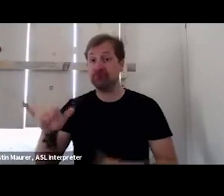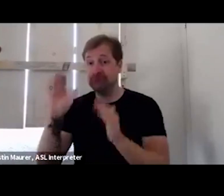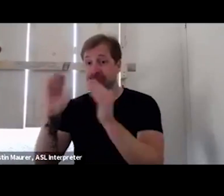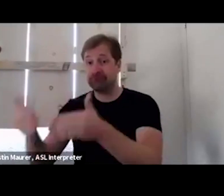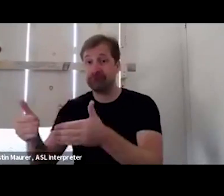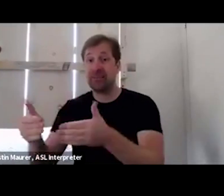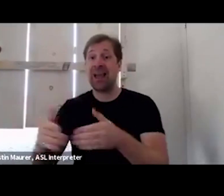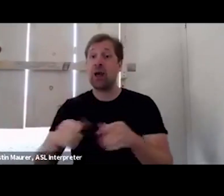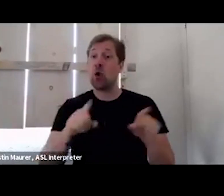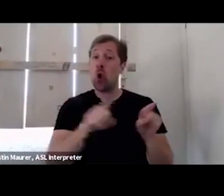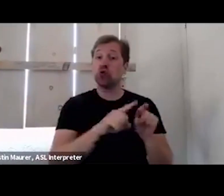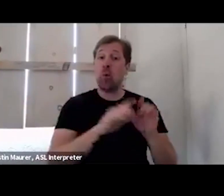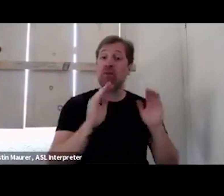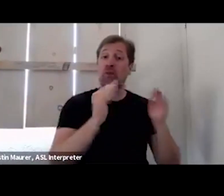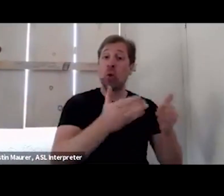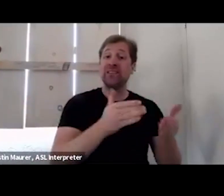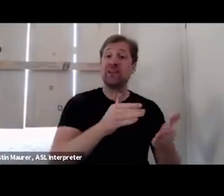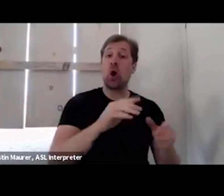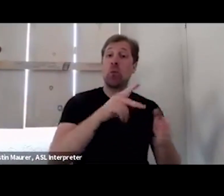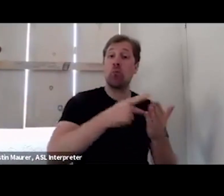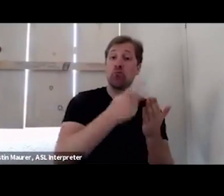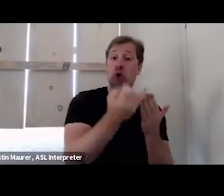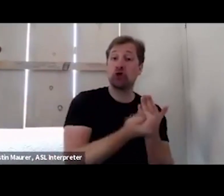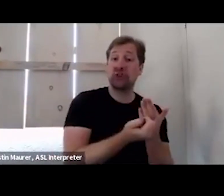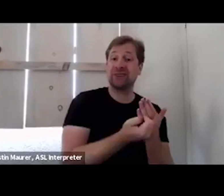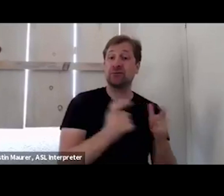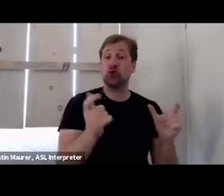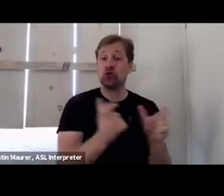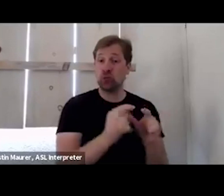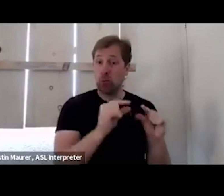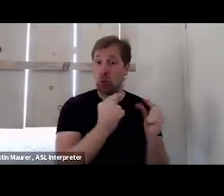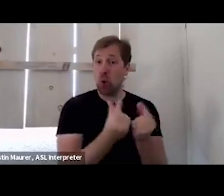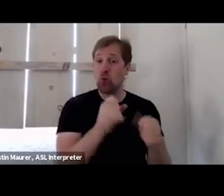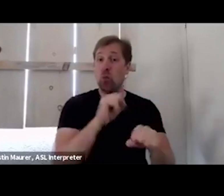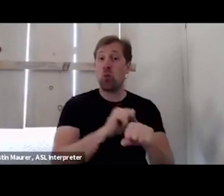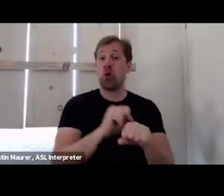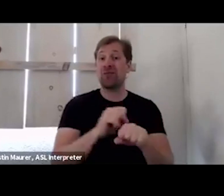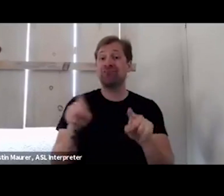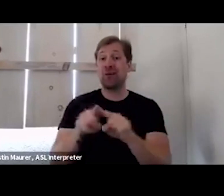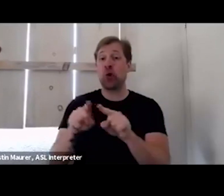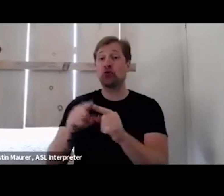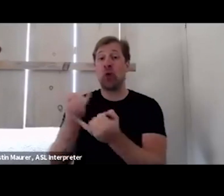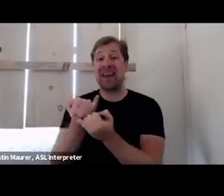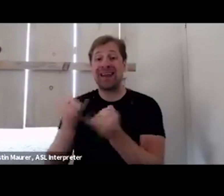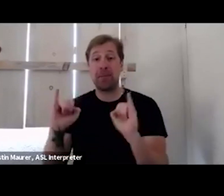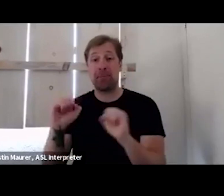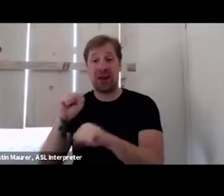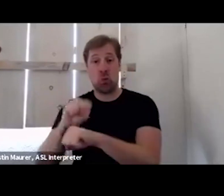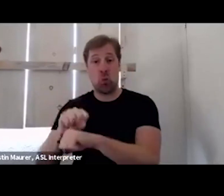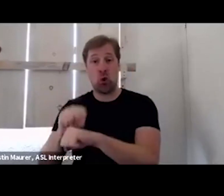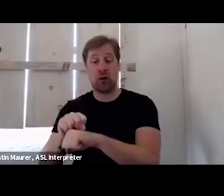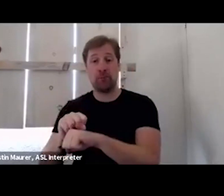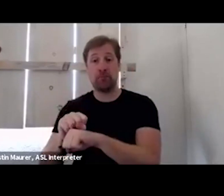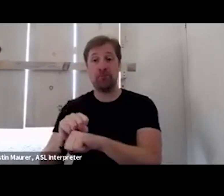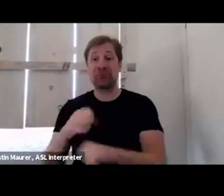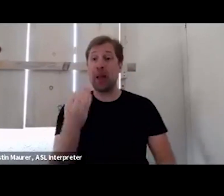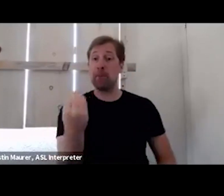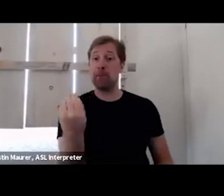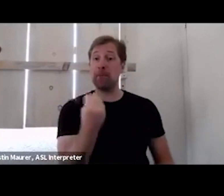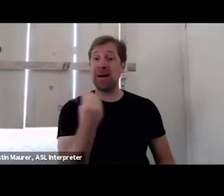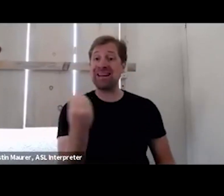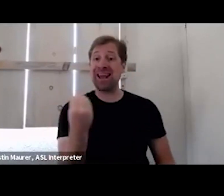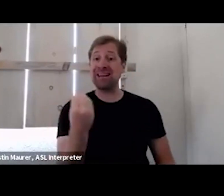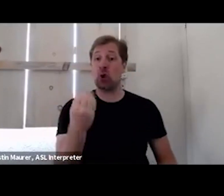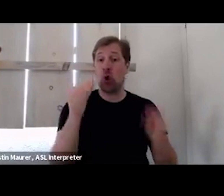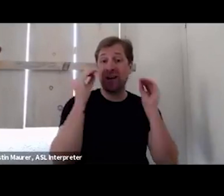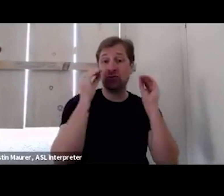small group work, and independent work. Mondays are instructional support days. Student